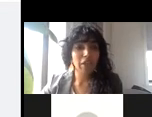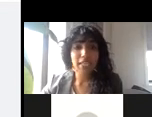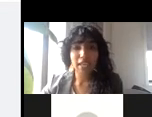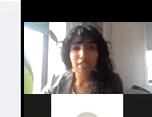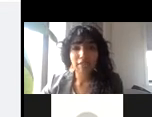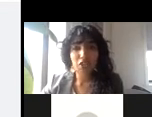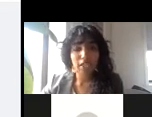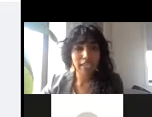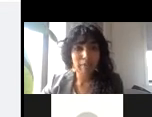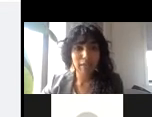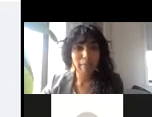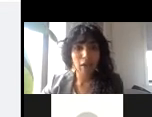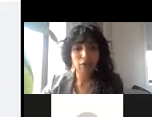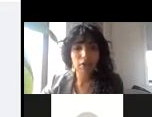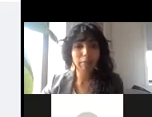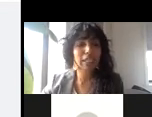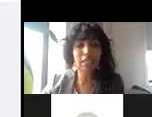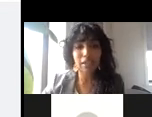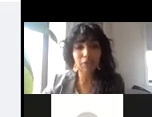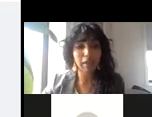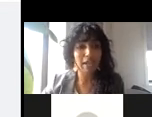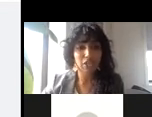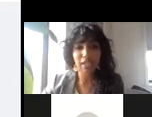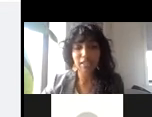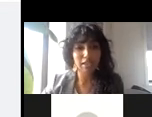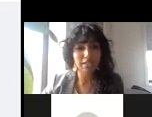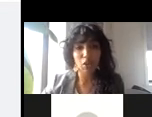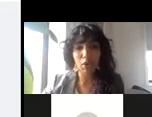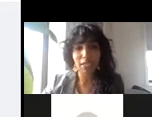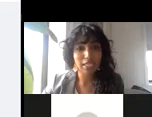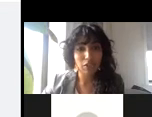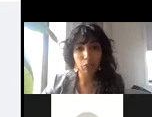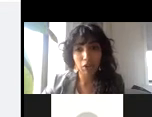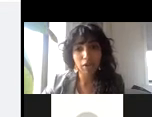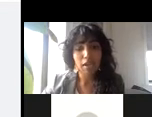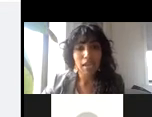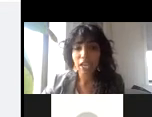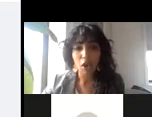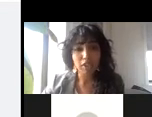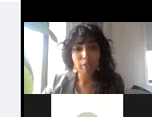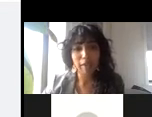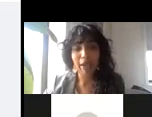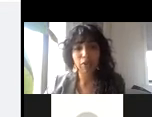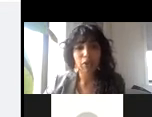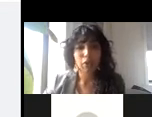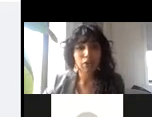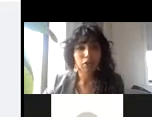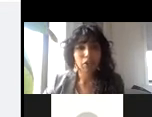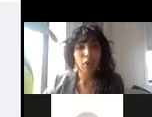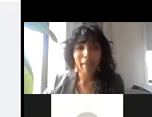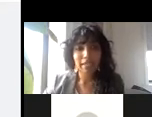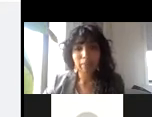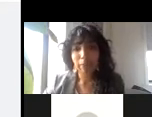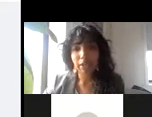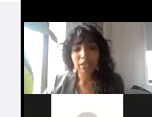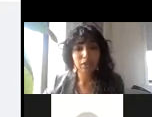something I'll say is visioning can be about completely reimagining things that don't exist in the world. It can also be about